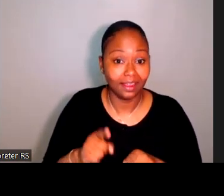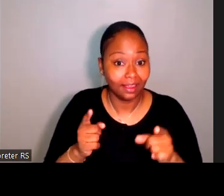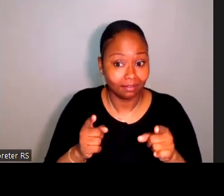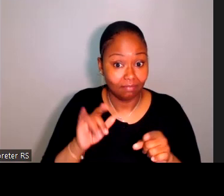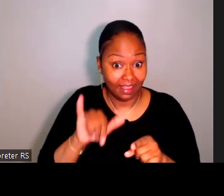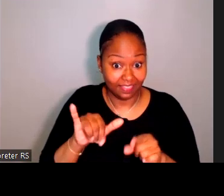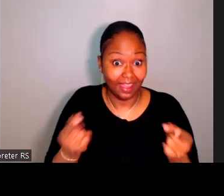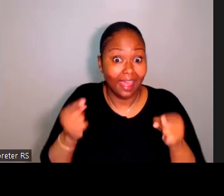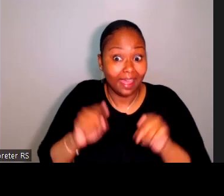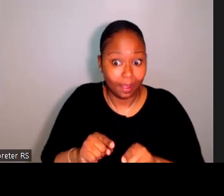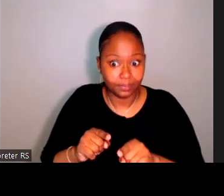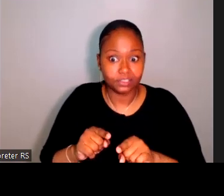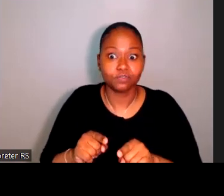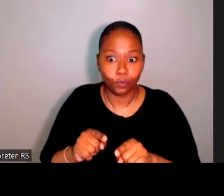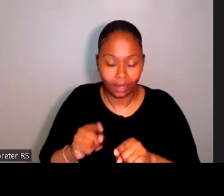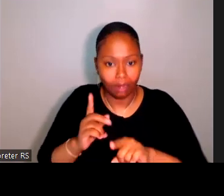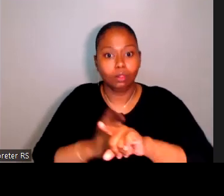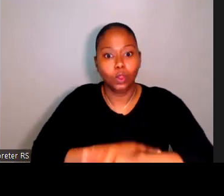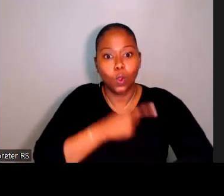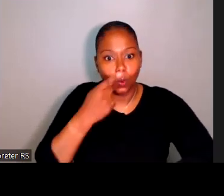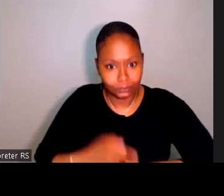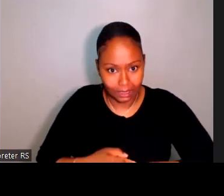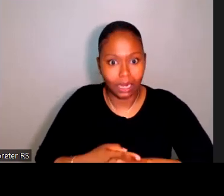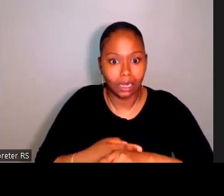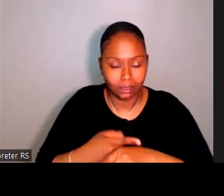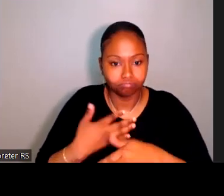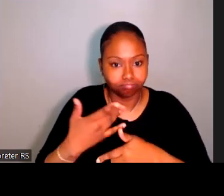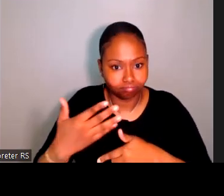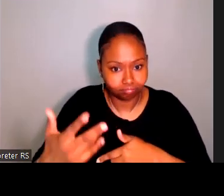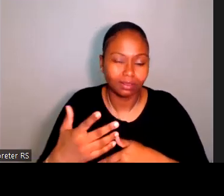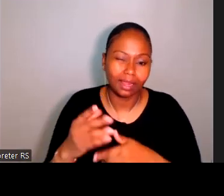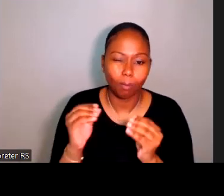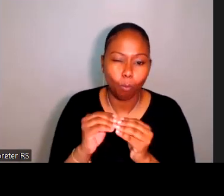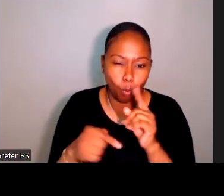are setting kind of an initial proposal that extended period of time is more than 30 days,